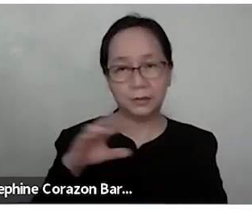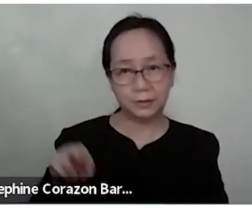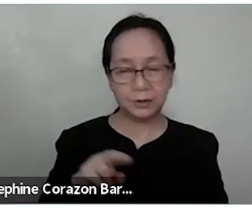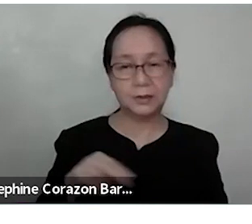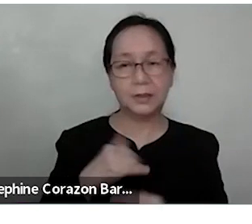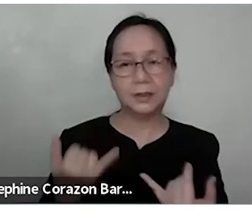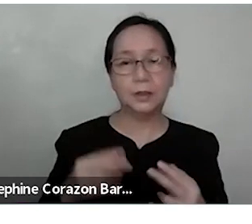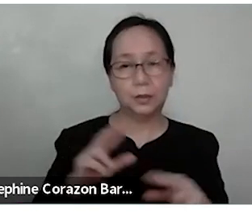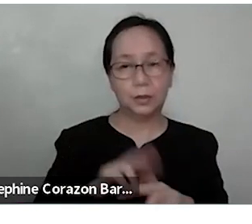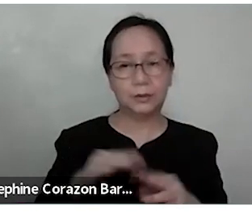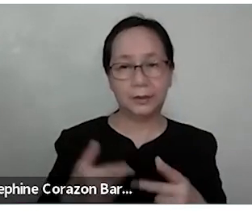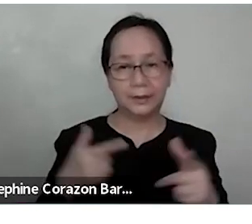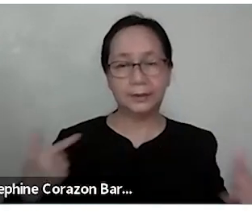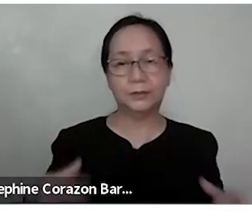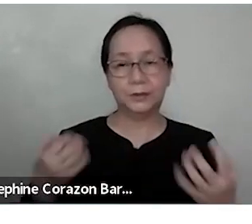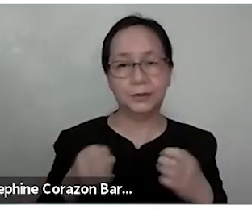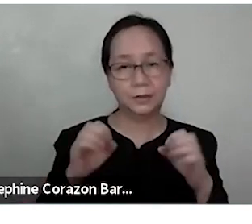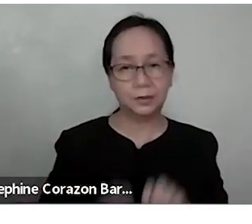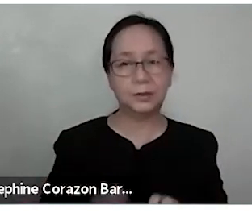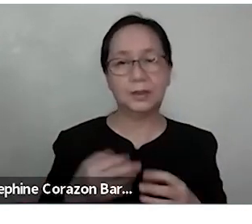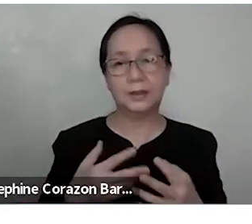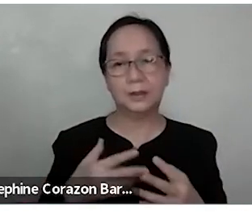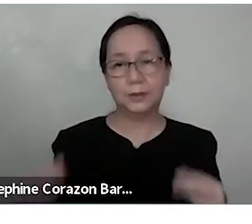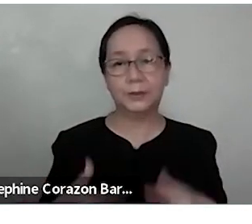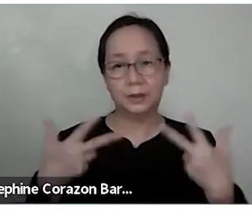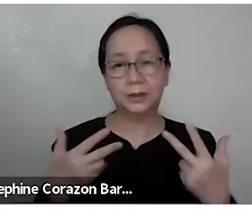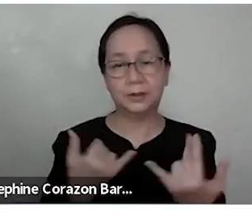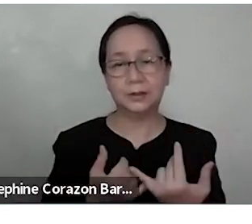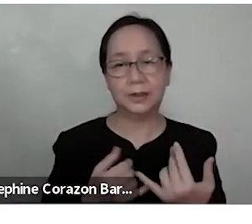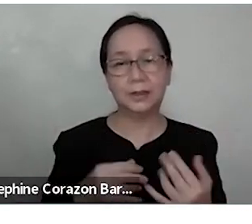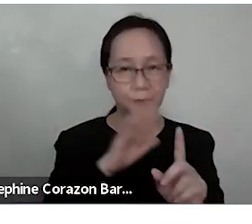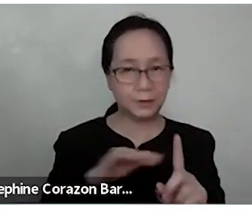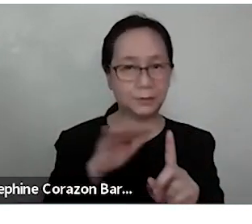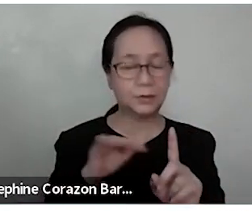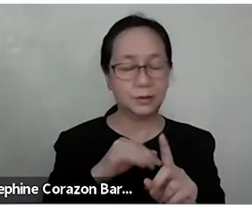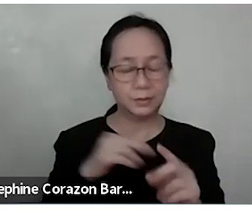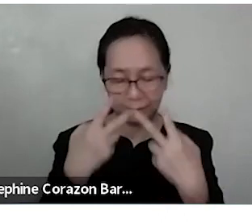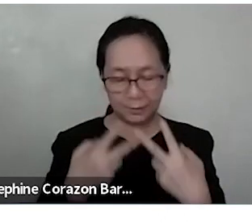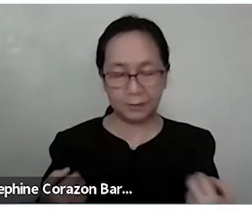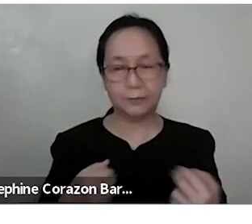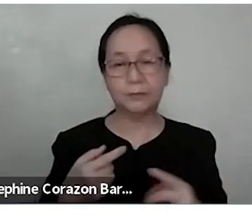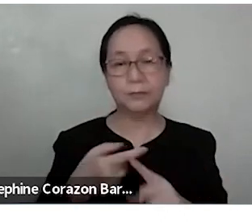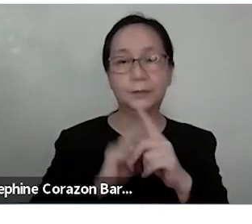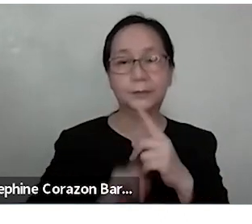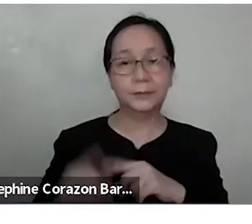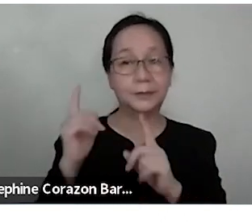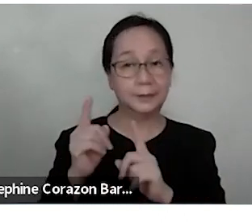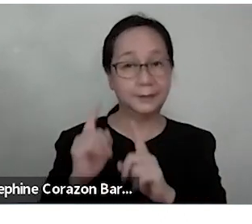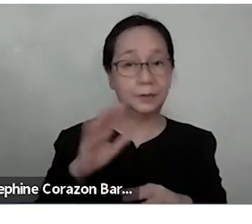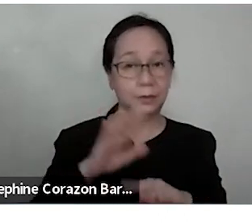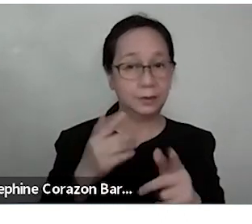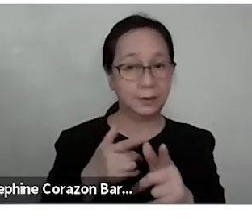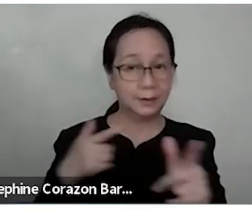online events, webinars, and discussions, and the observations and reflections we had from attending these